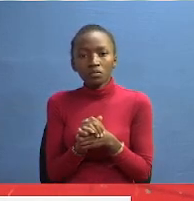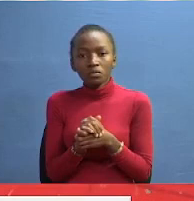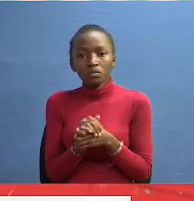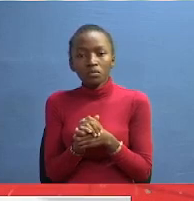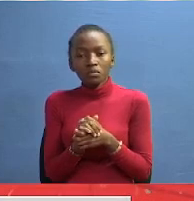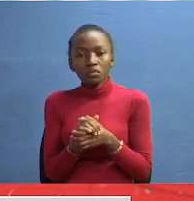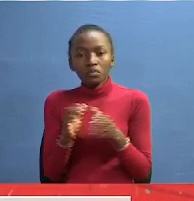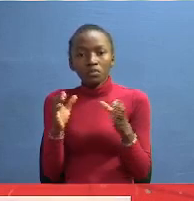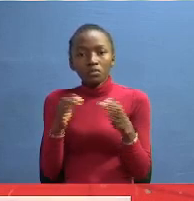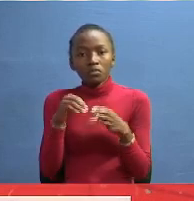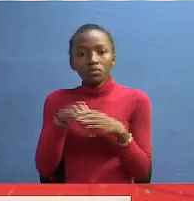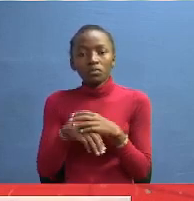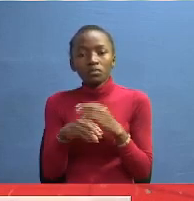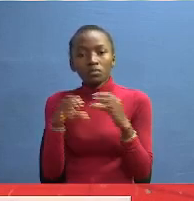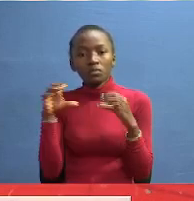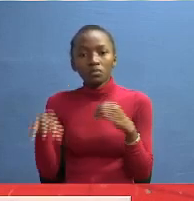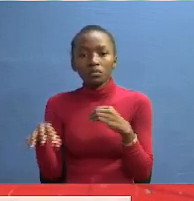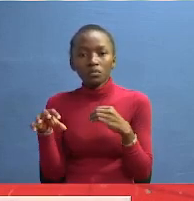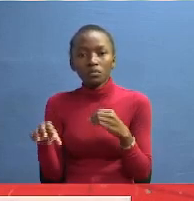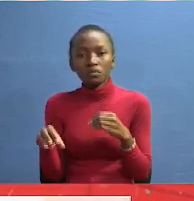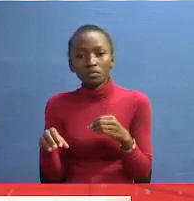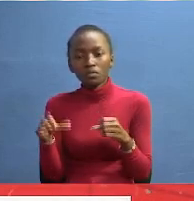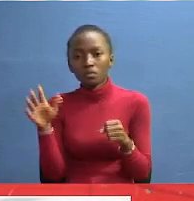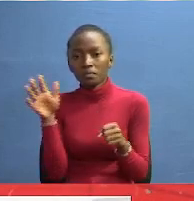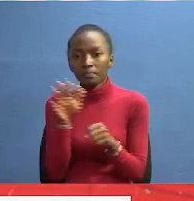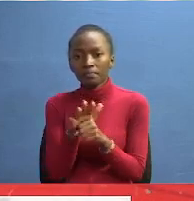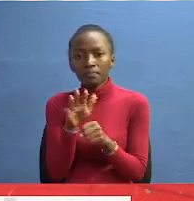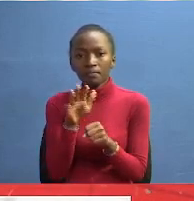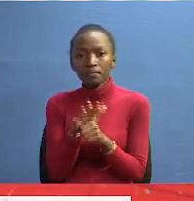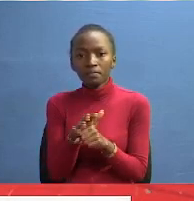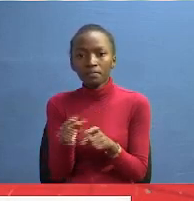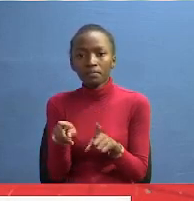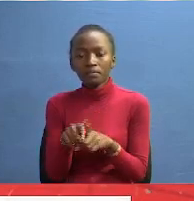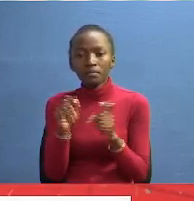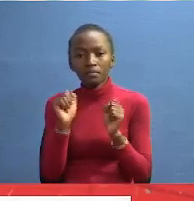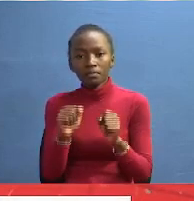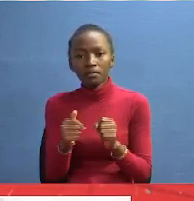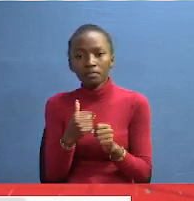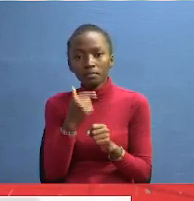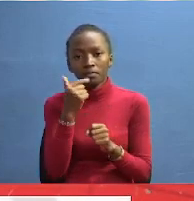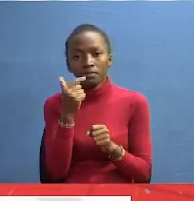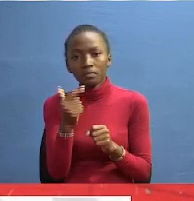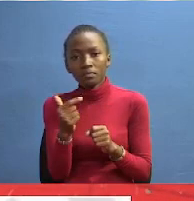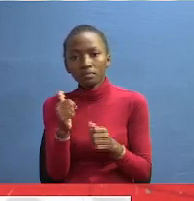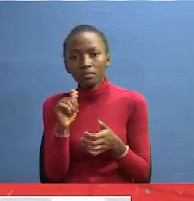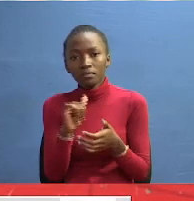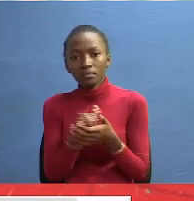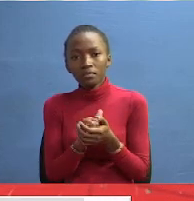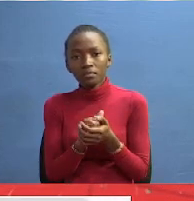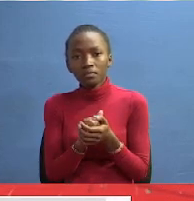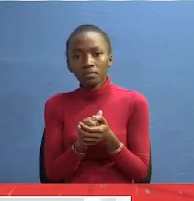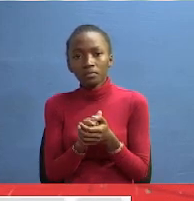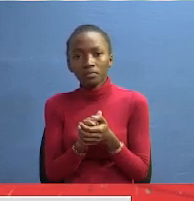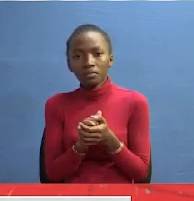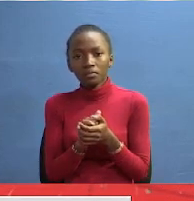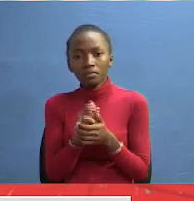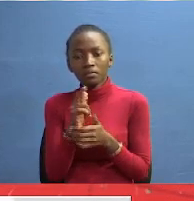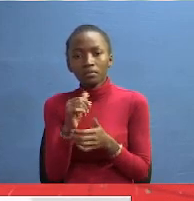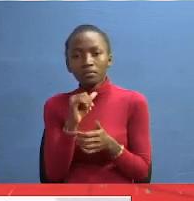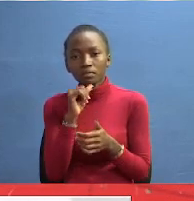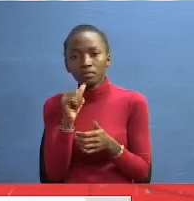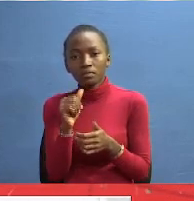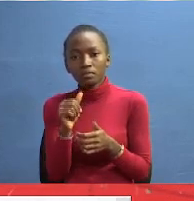Congo are basically so many, and most of them you can tell that they are really not originally from